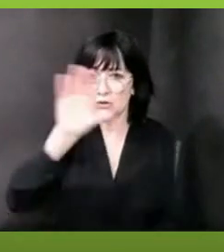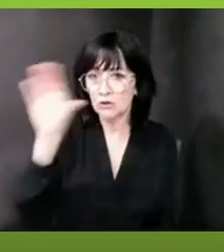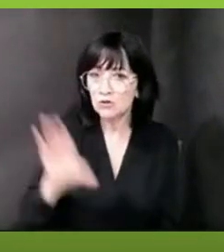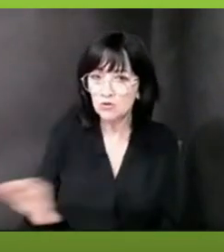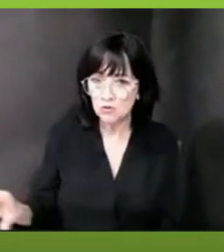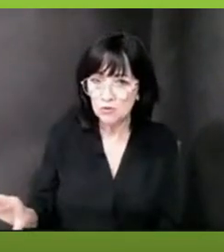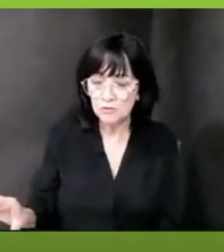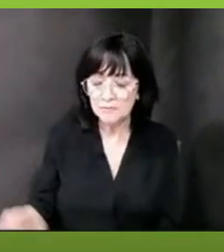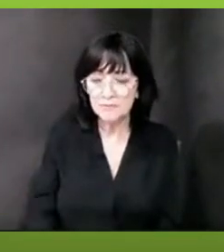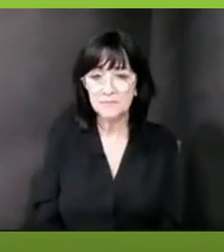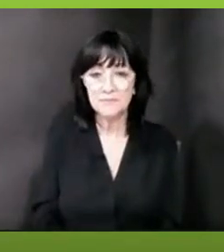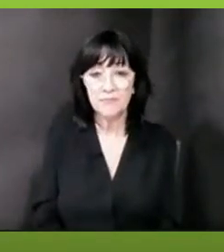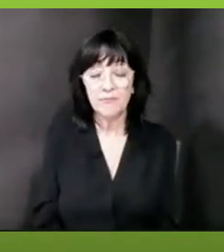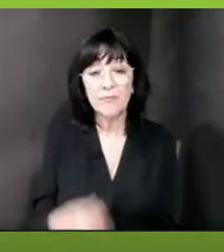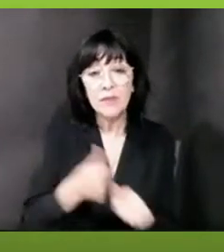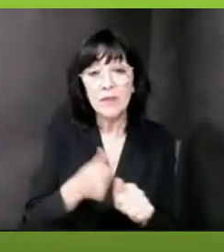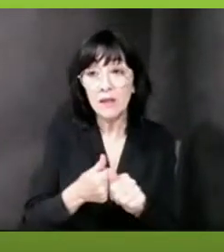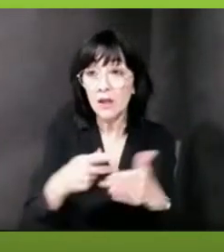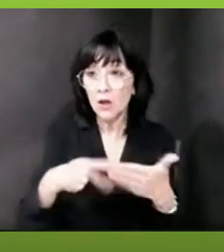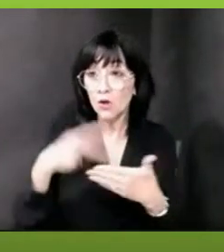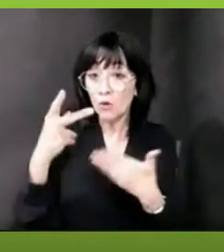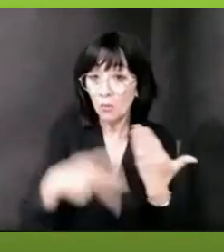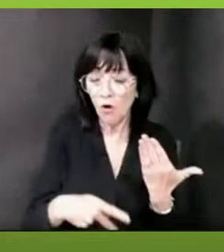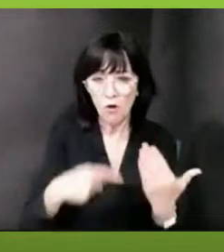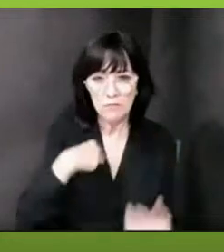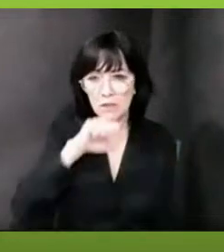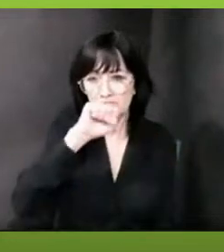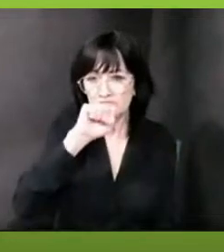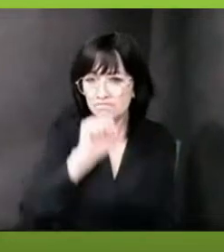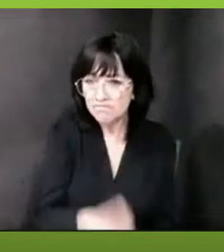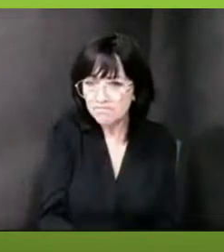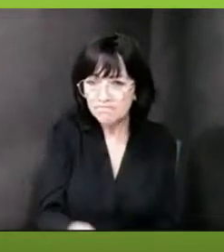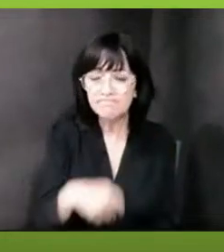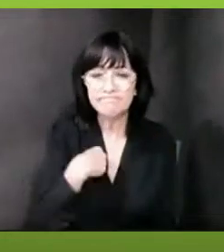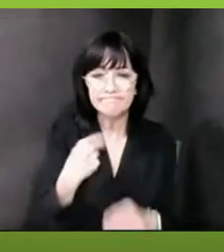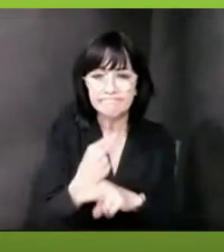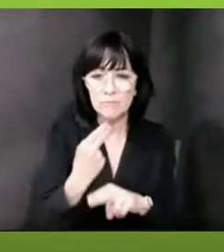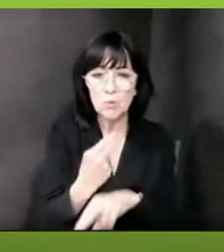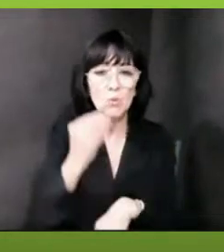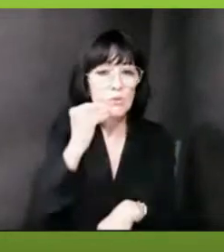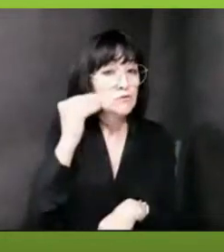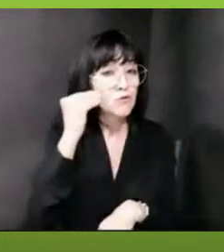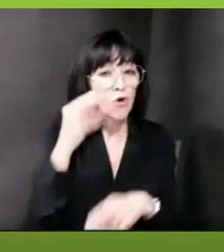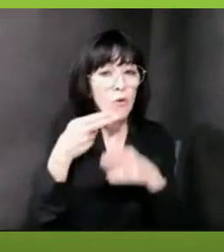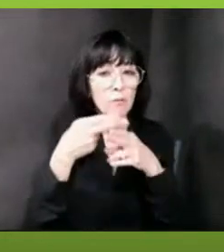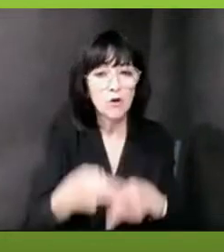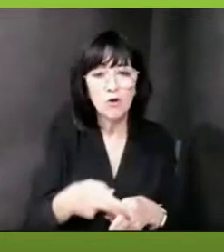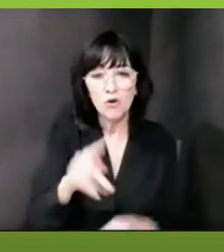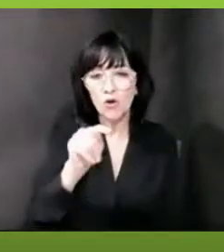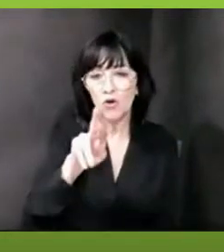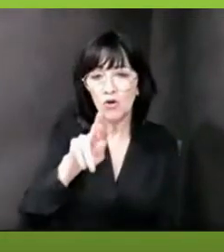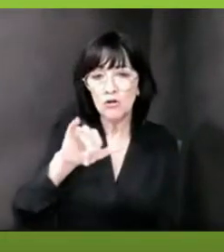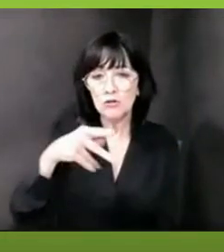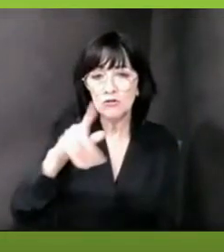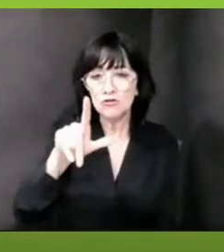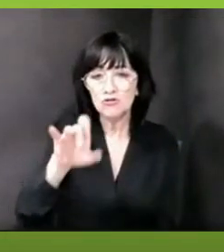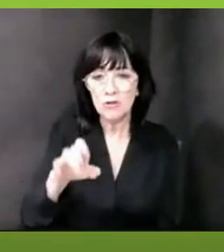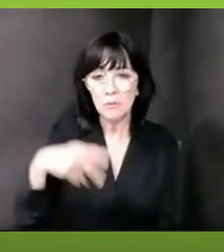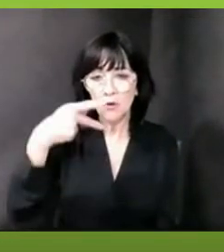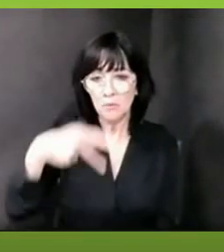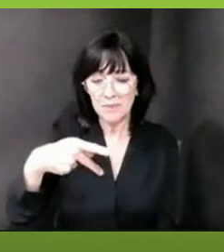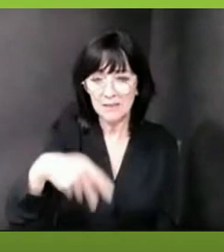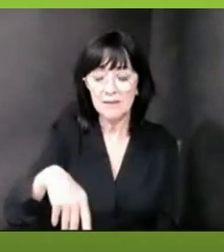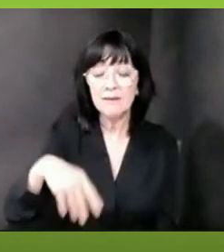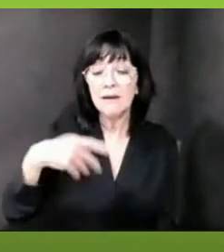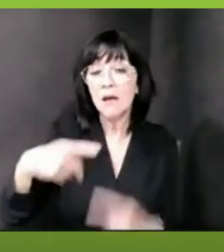that I absolutely love. I've used it at home. I share it with all my parents. It's called Triple P, which is called Positive Parenting